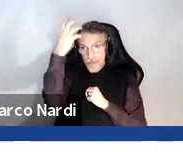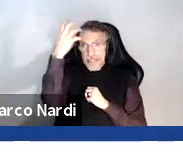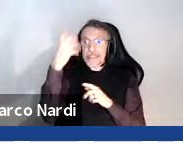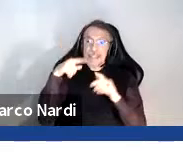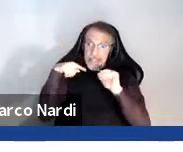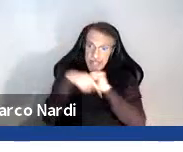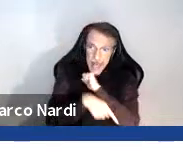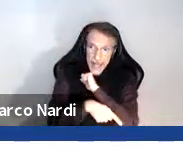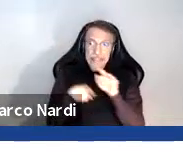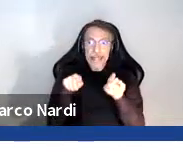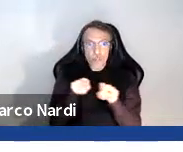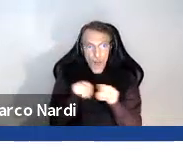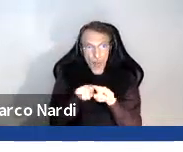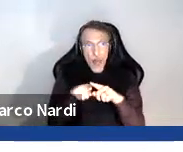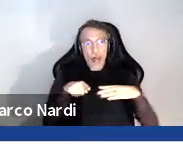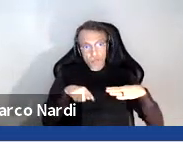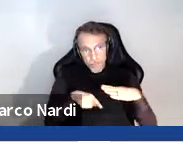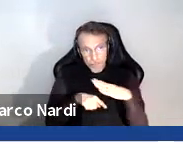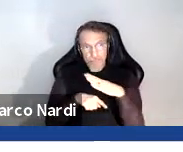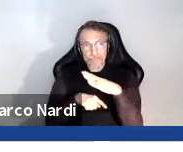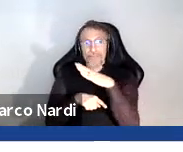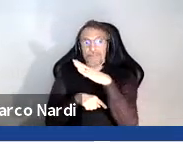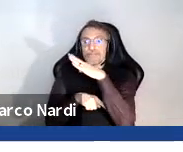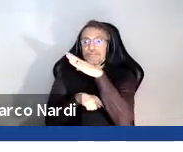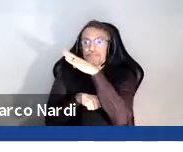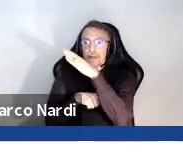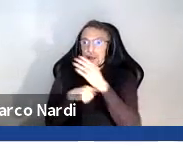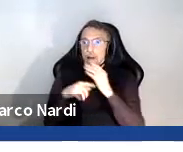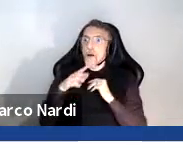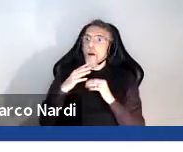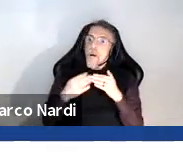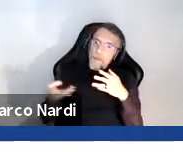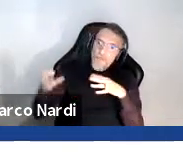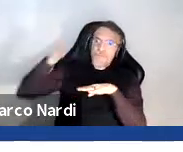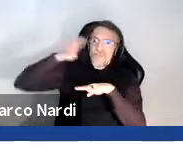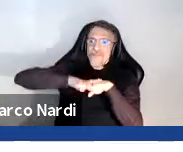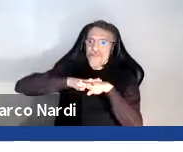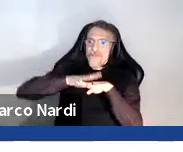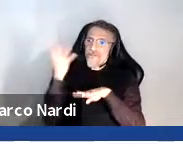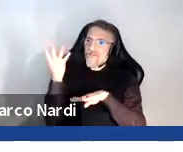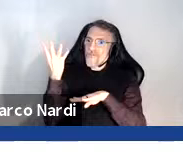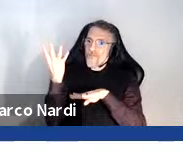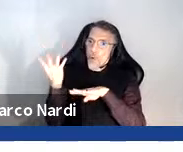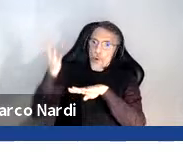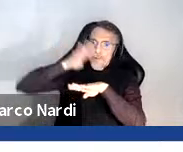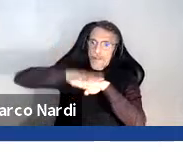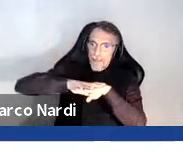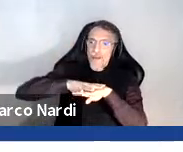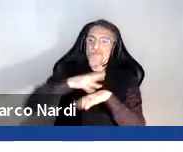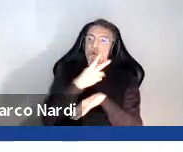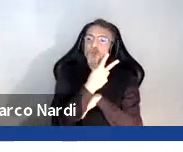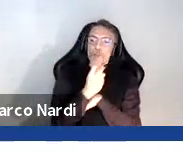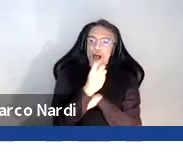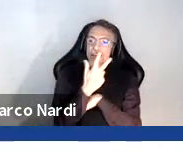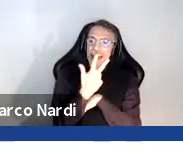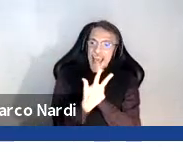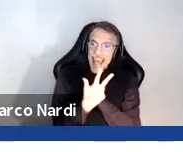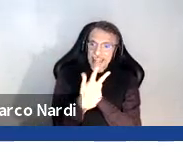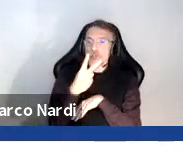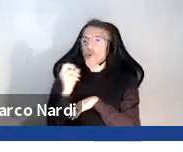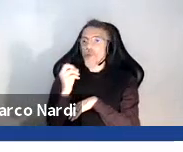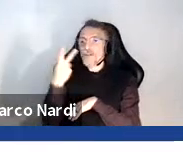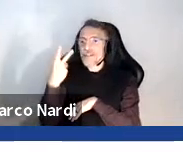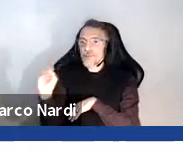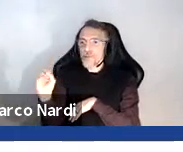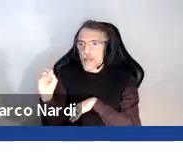the substantial increase of debt more than four times from 2008 to 2020 in the private